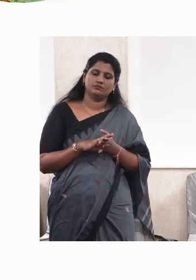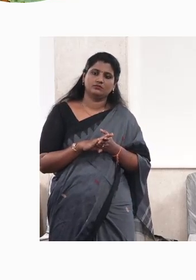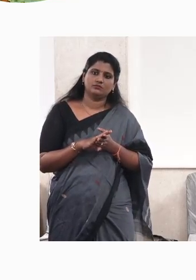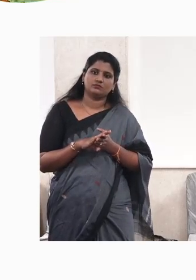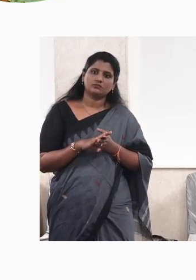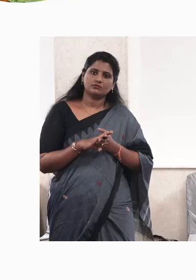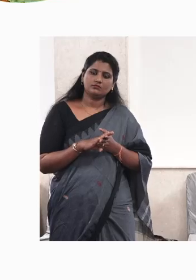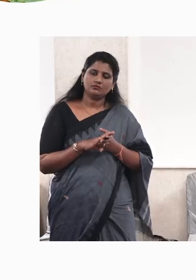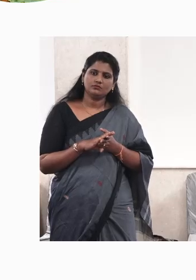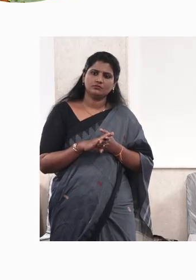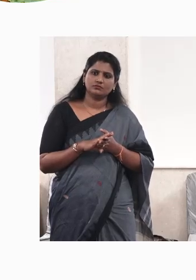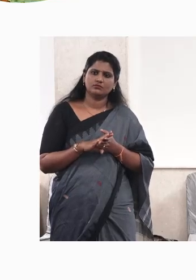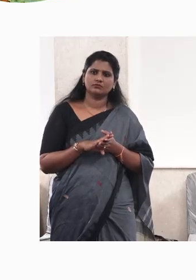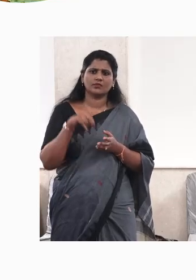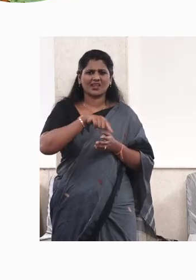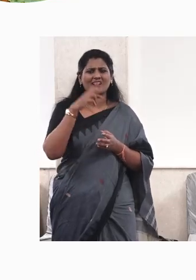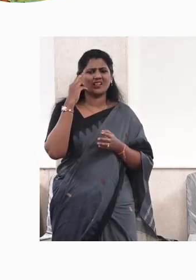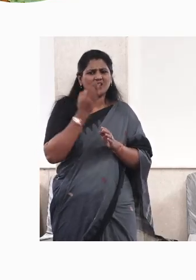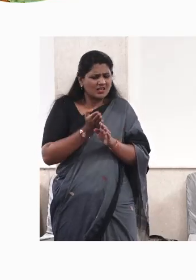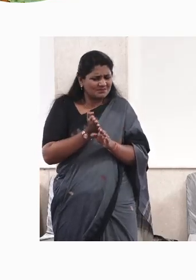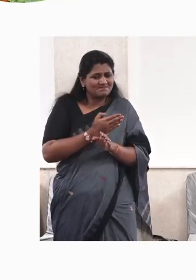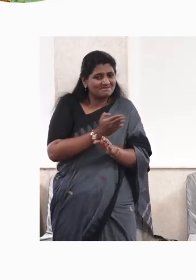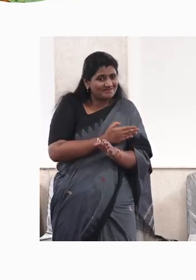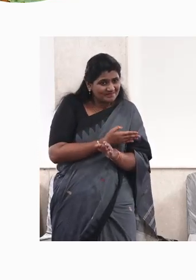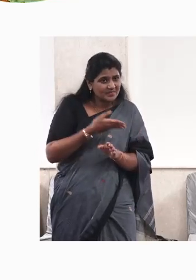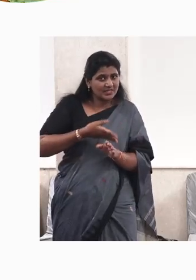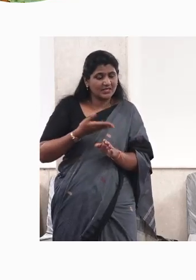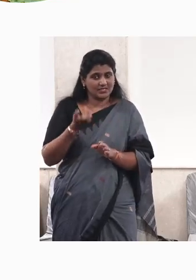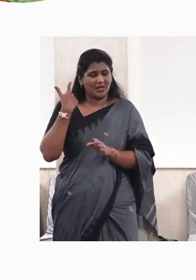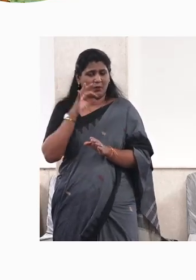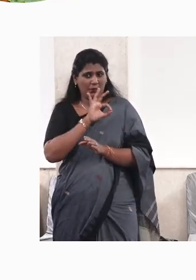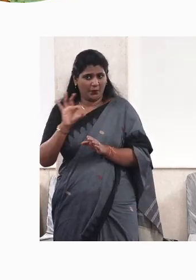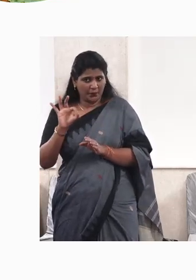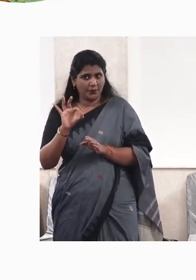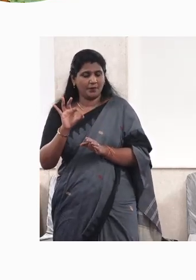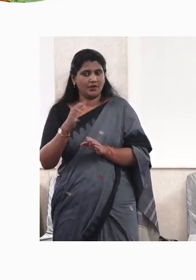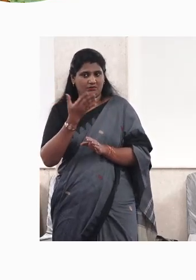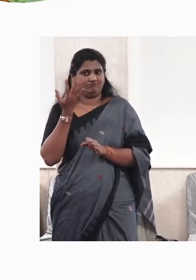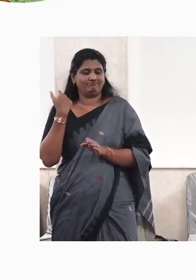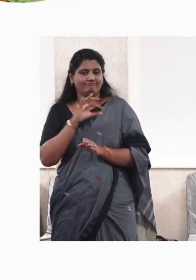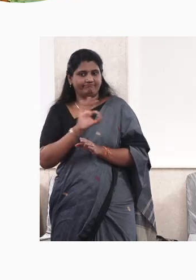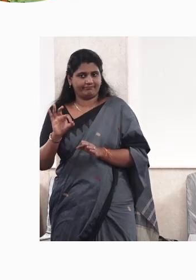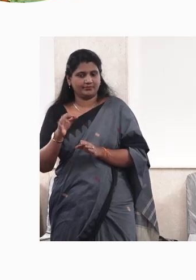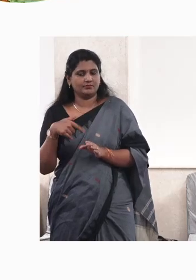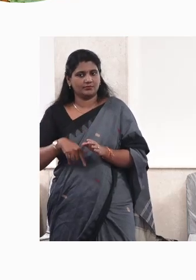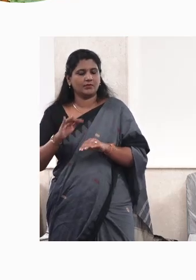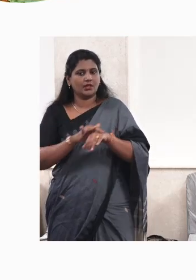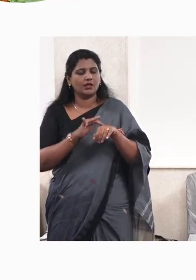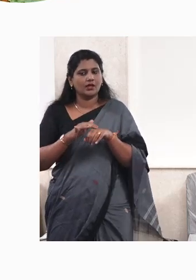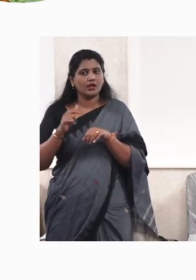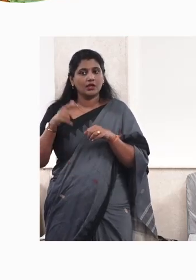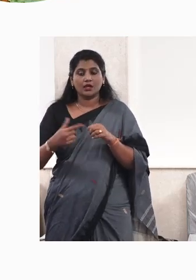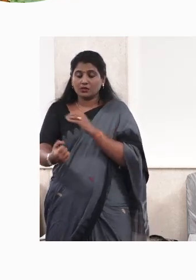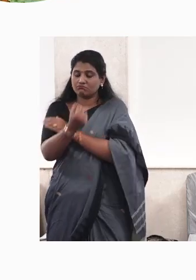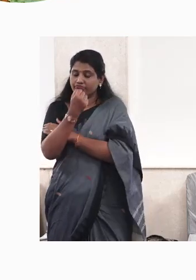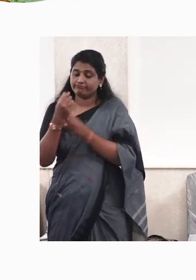So this is just a recent, just a week ago experience. It's very